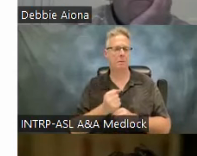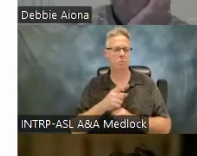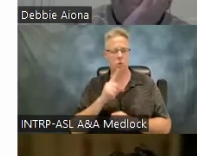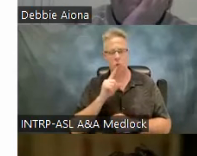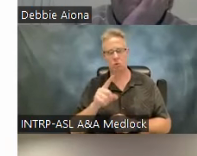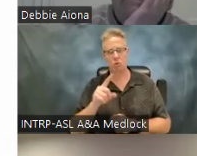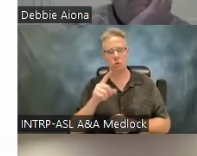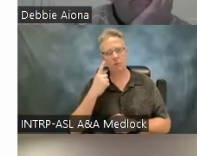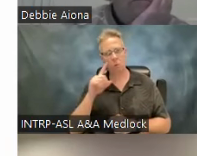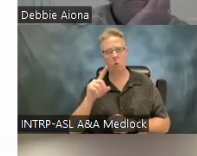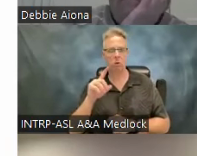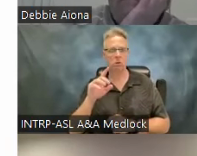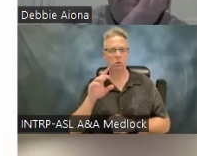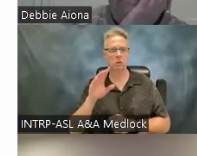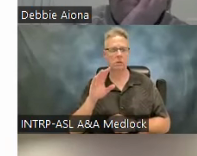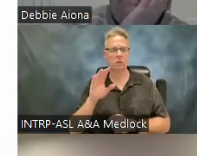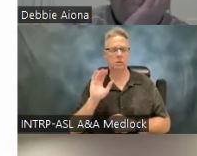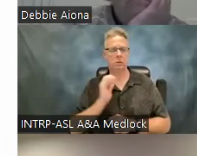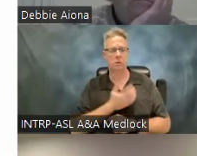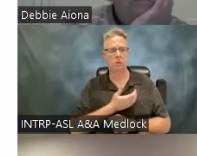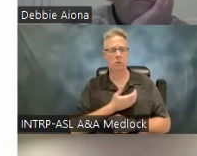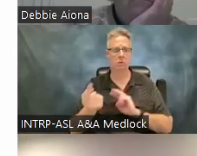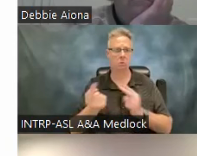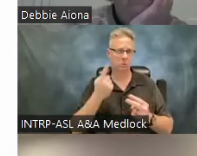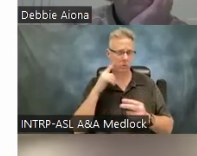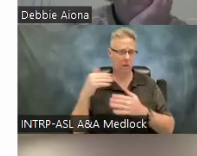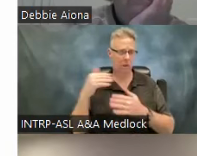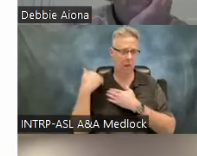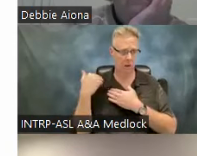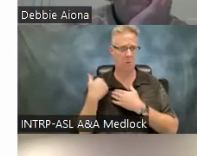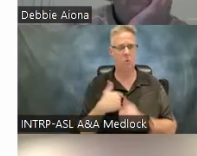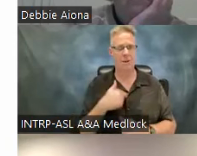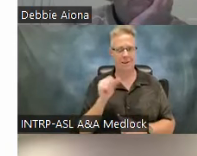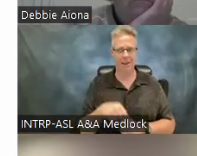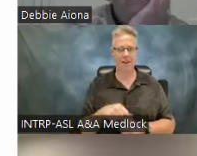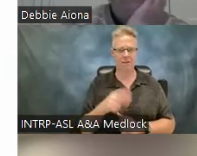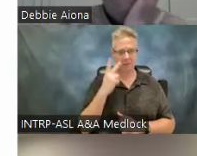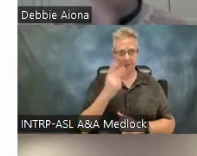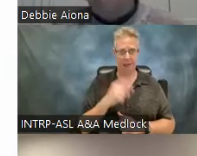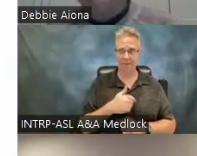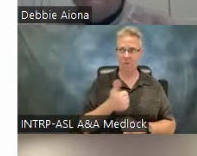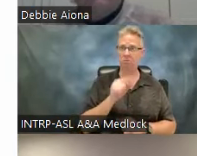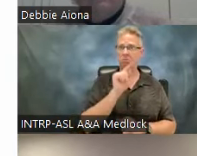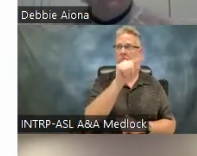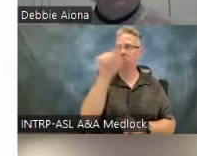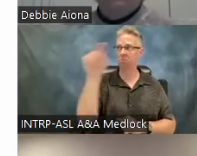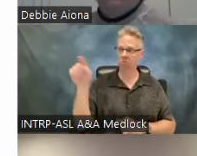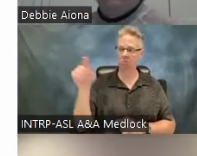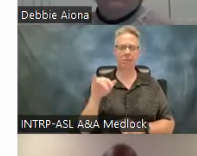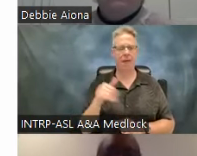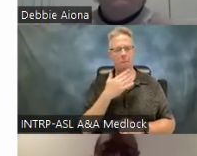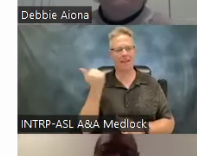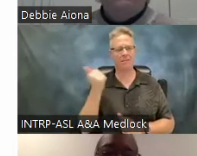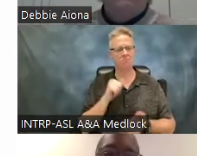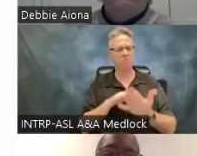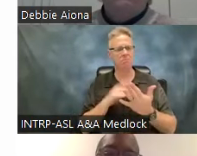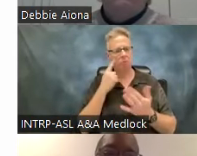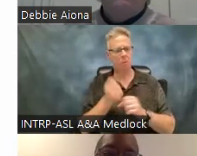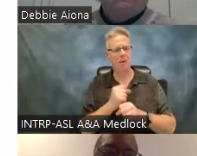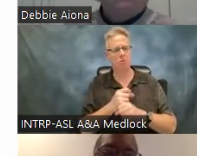of this, from the standpoint of accountability, we can point to this as a best practice for